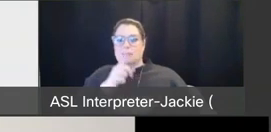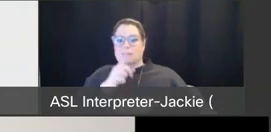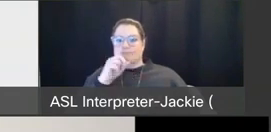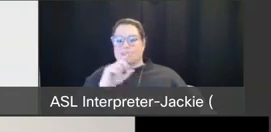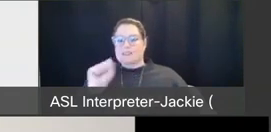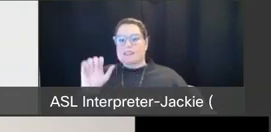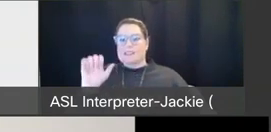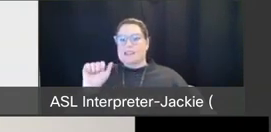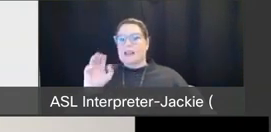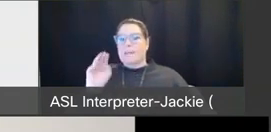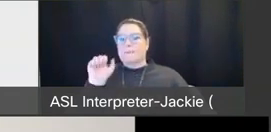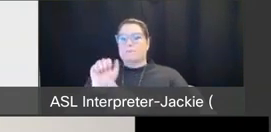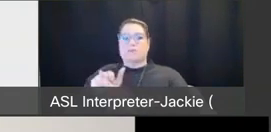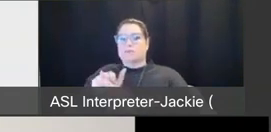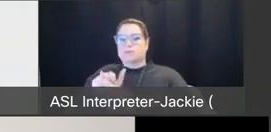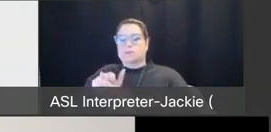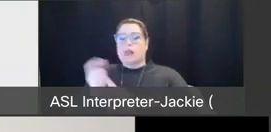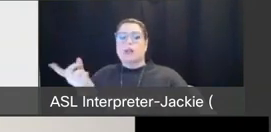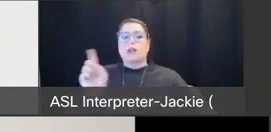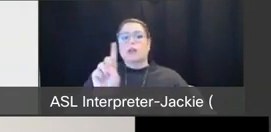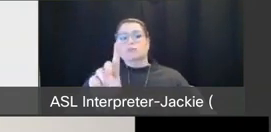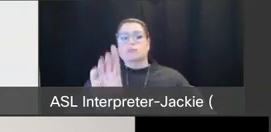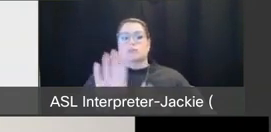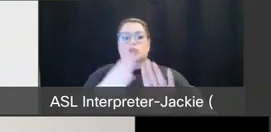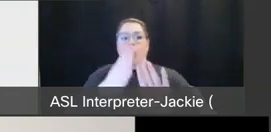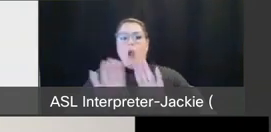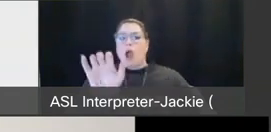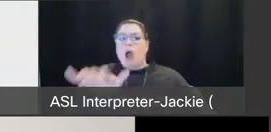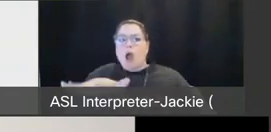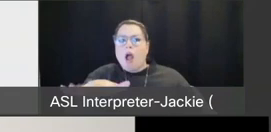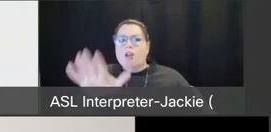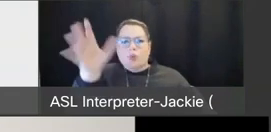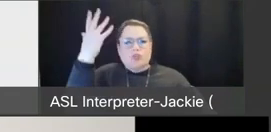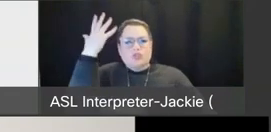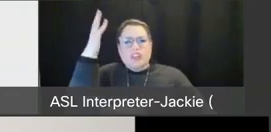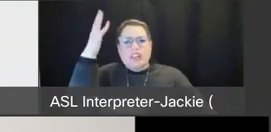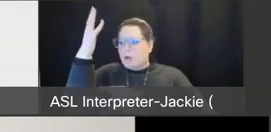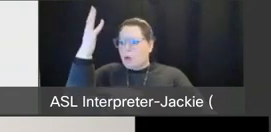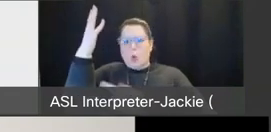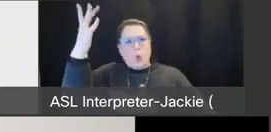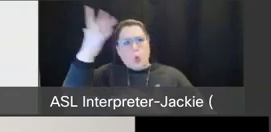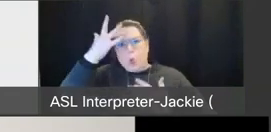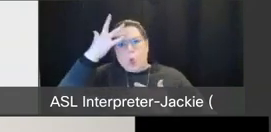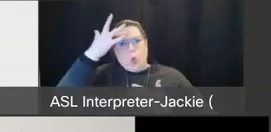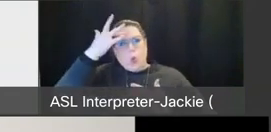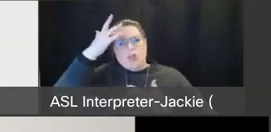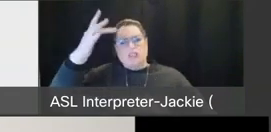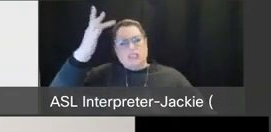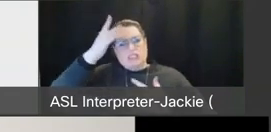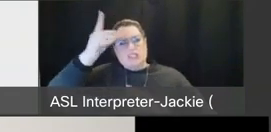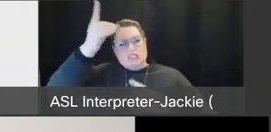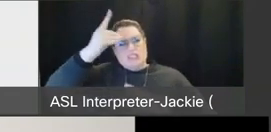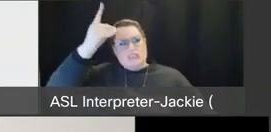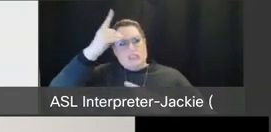your tree is infested with pest or disease, and they even show you some kind of a sample, and they kind of come up with a fix, right? A variant